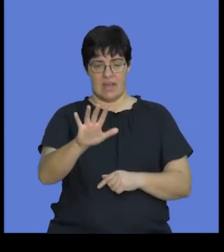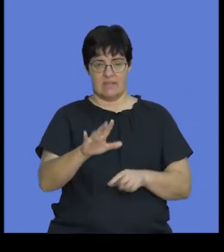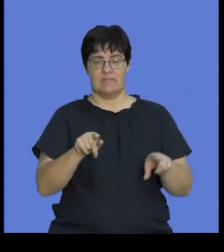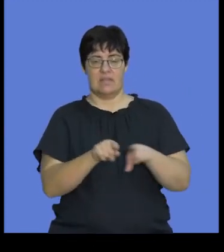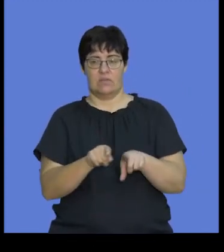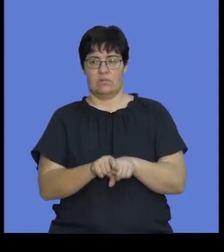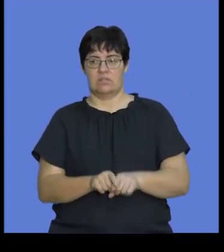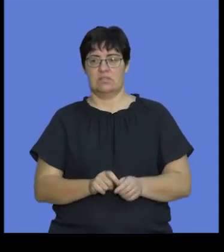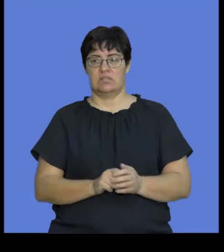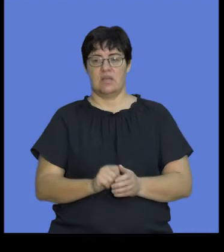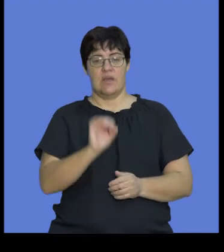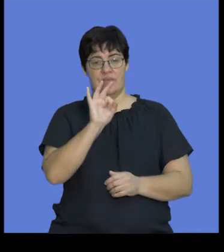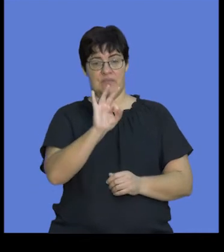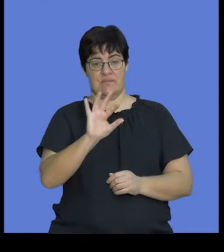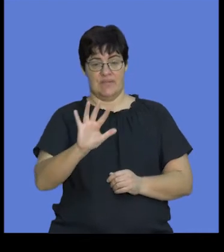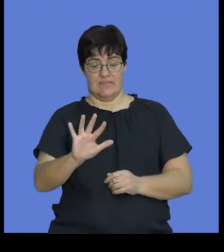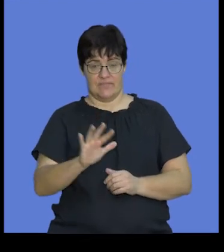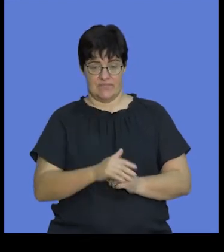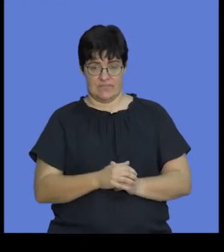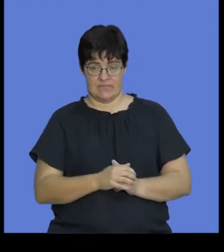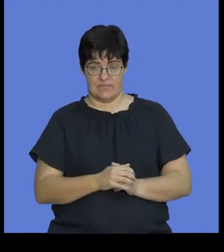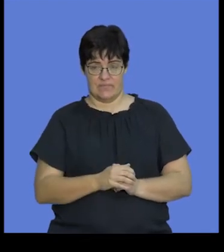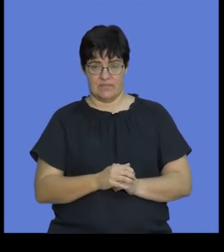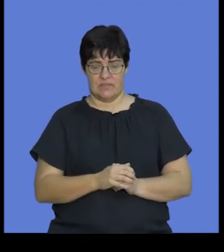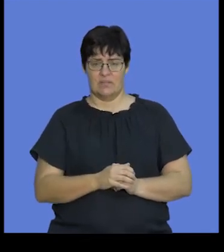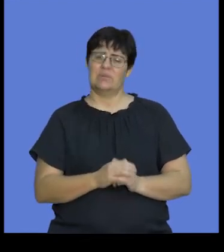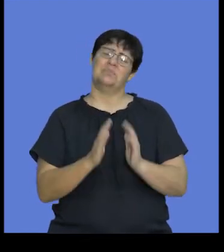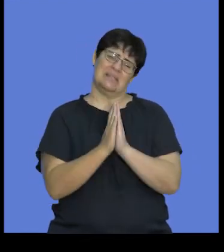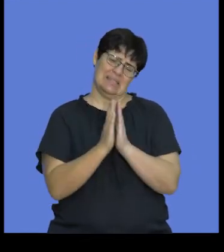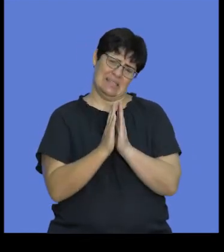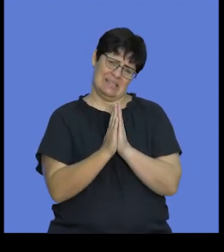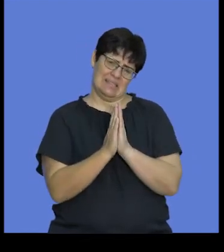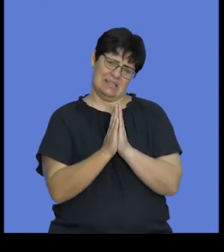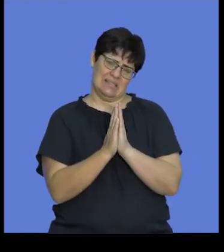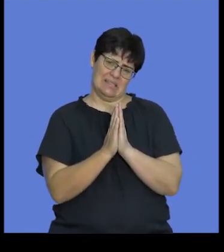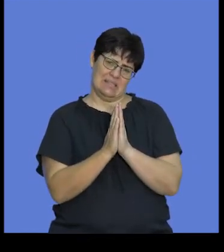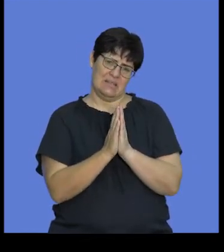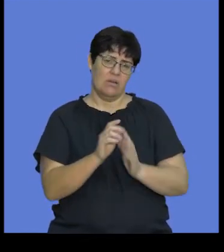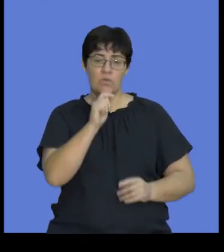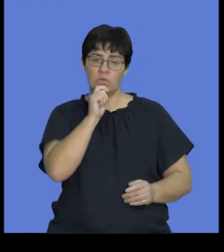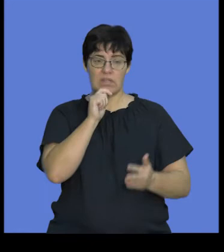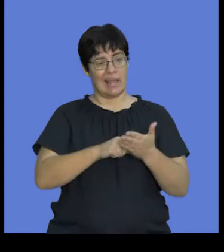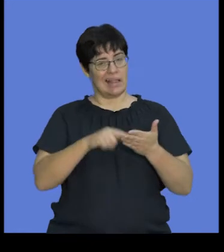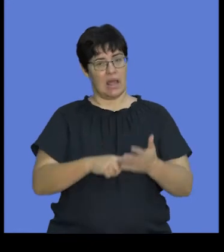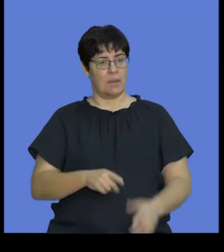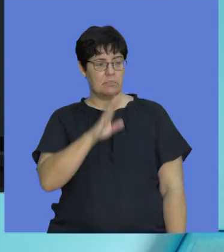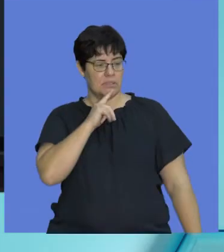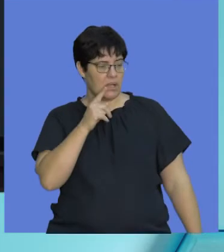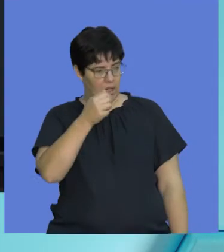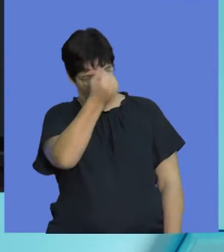5. It's 35. Okay? Please, there is no shame in using your calculator for